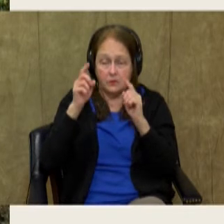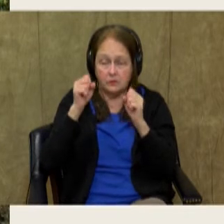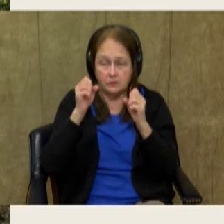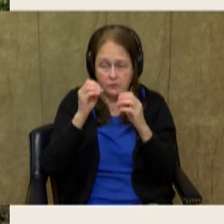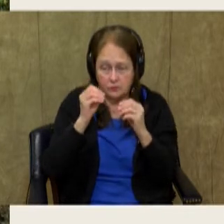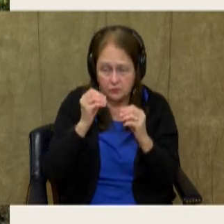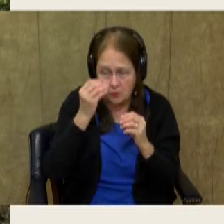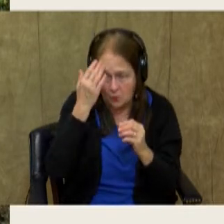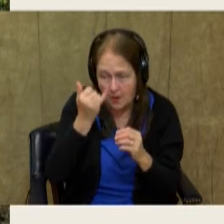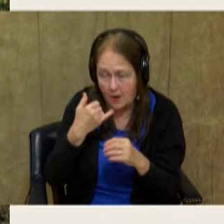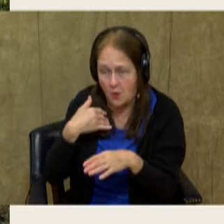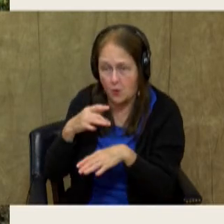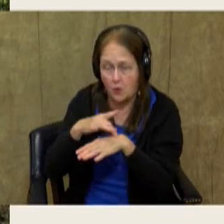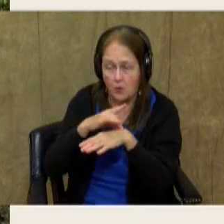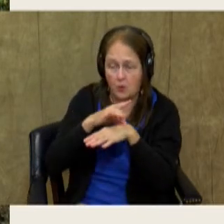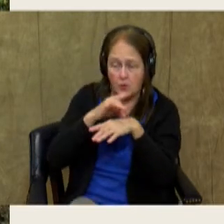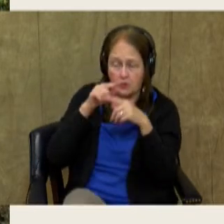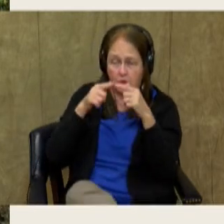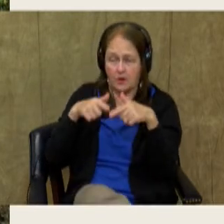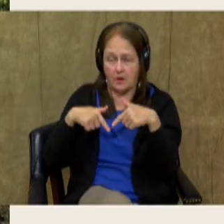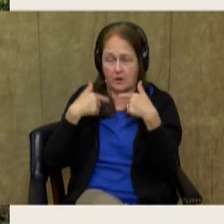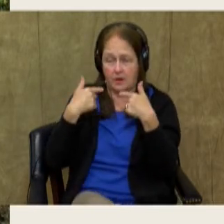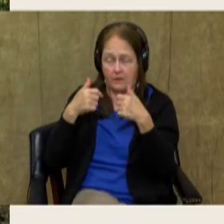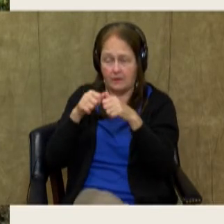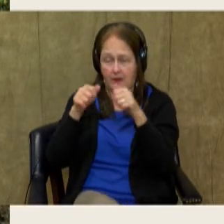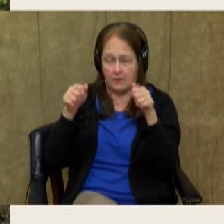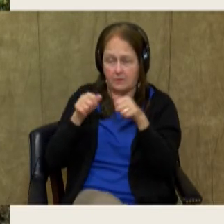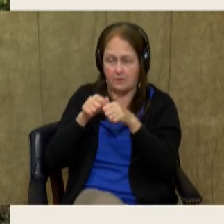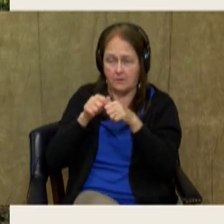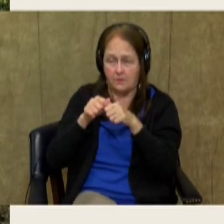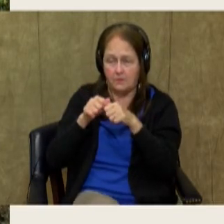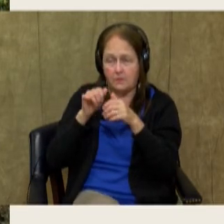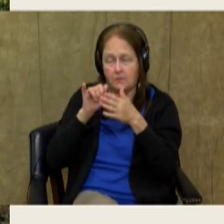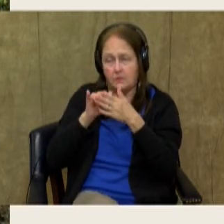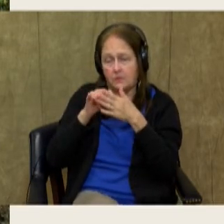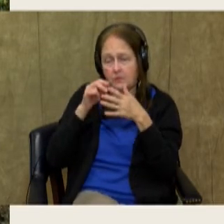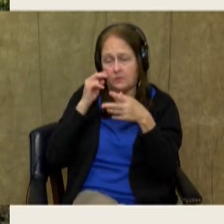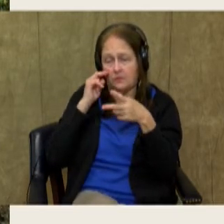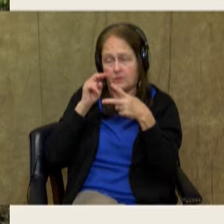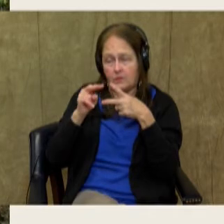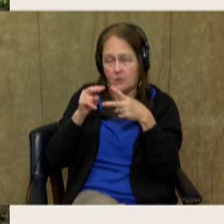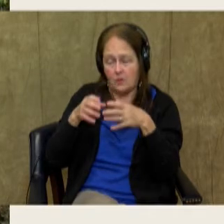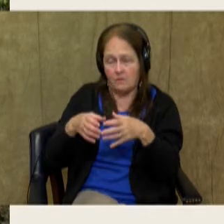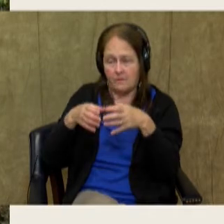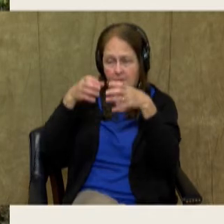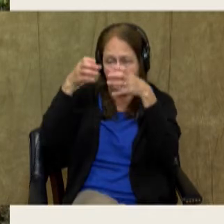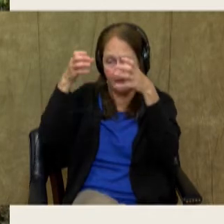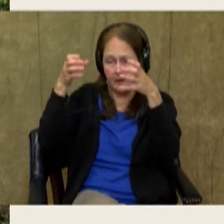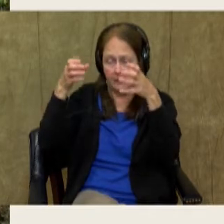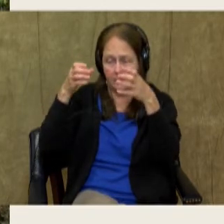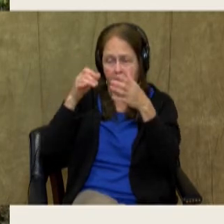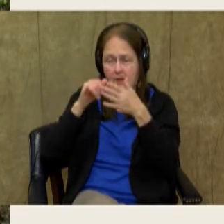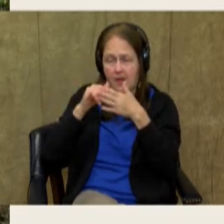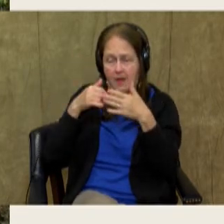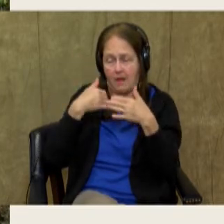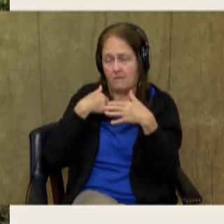So why on earth would someone want to live in an area like this? Here's a view of a volcano that's